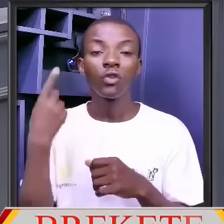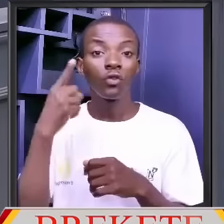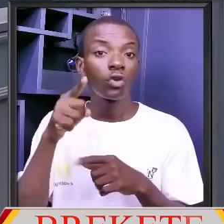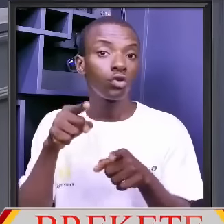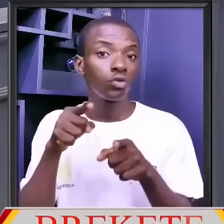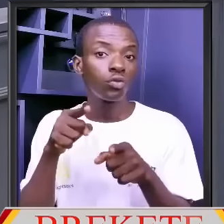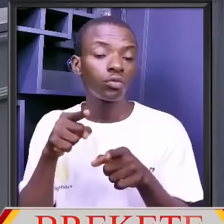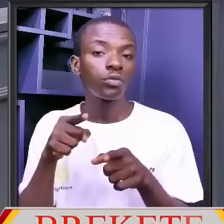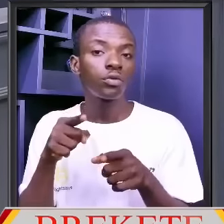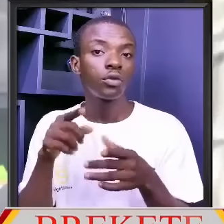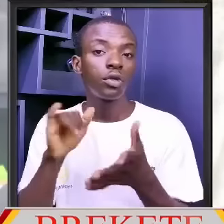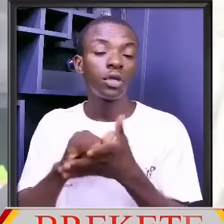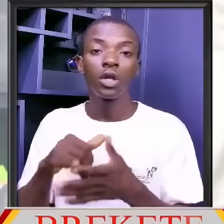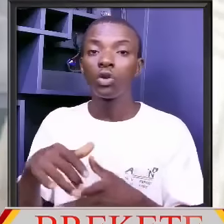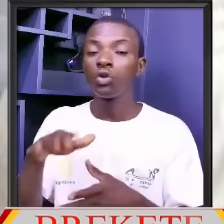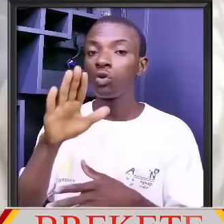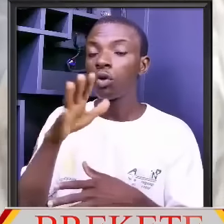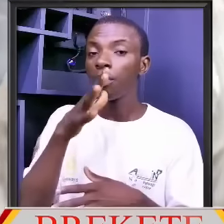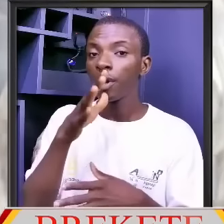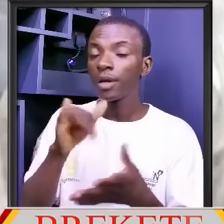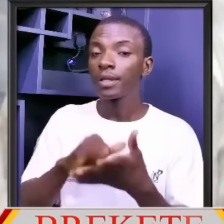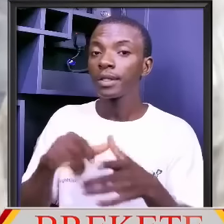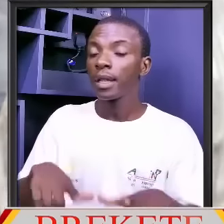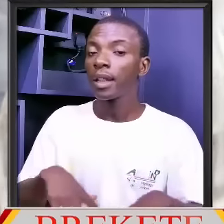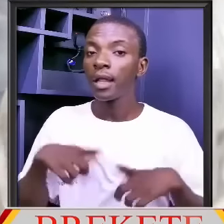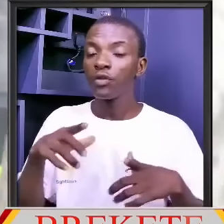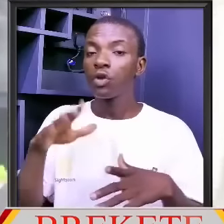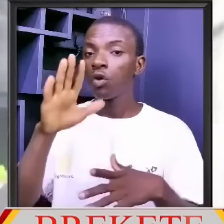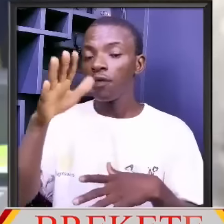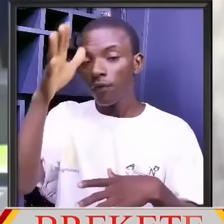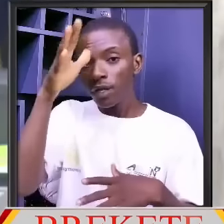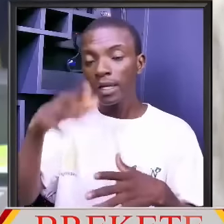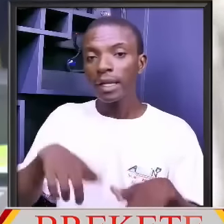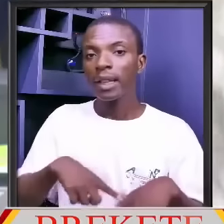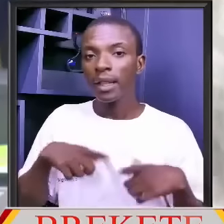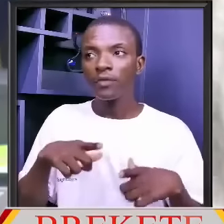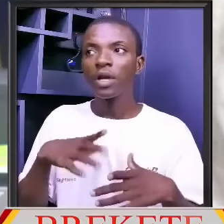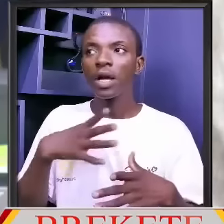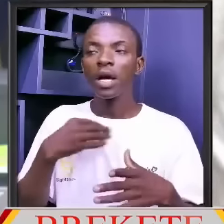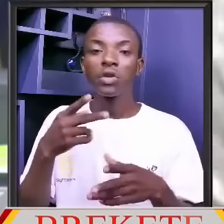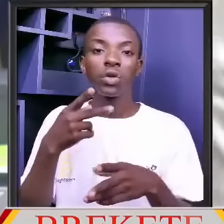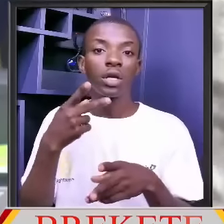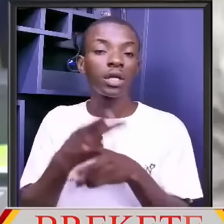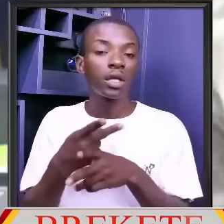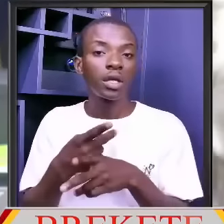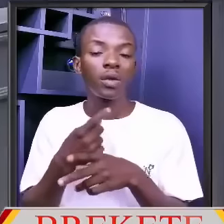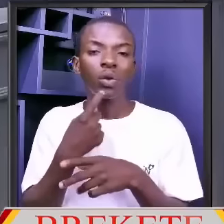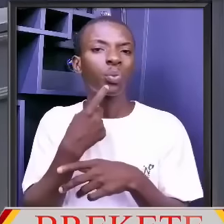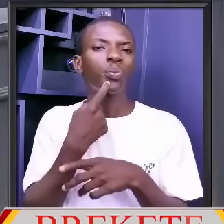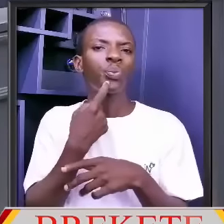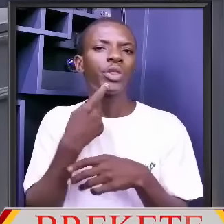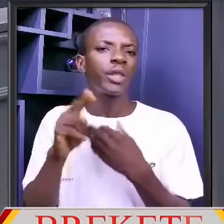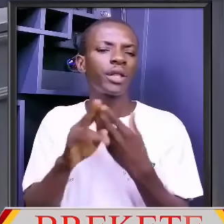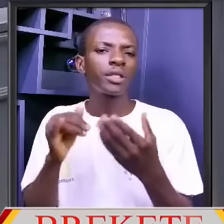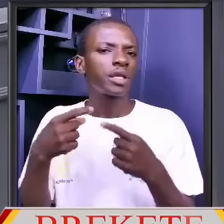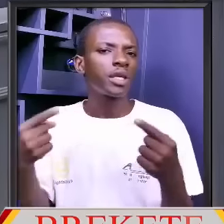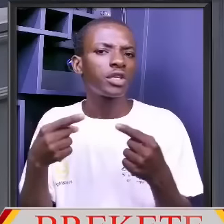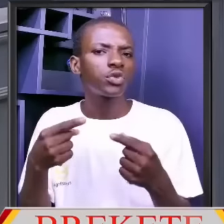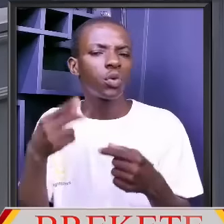For you, where your mother is still there alive, your father is still there alive, and you are keeping malice or